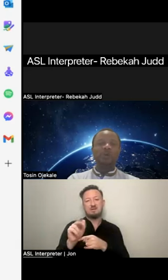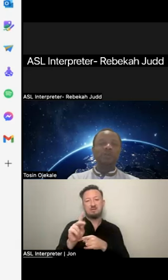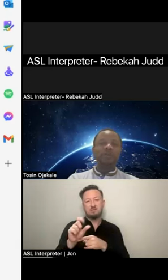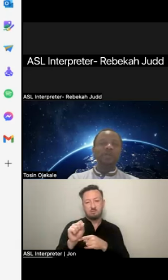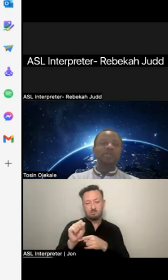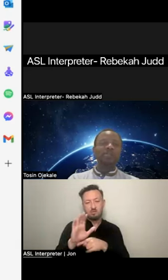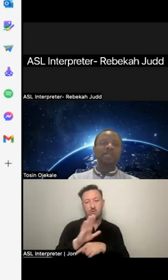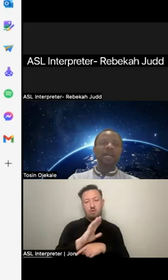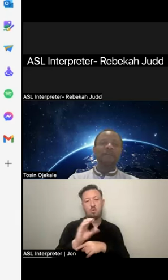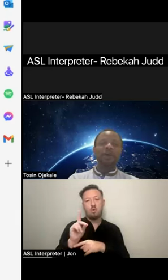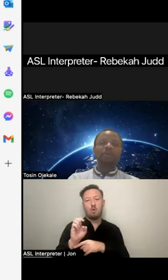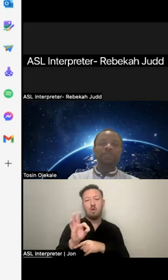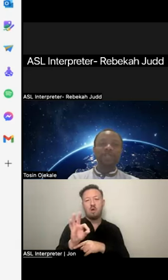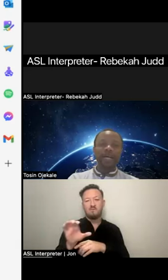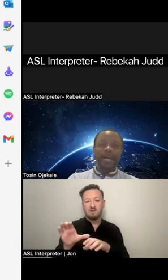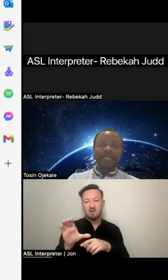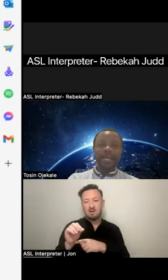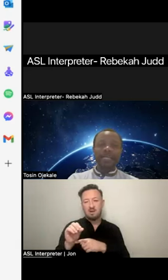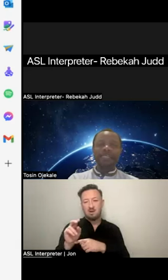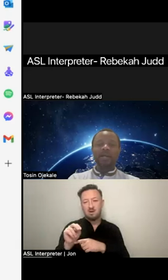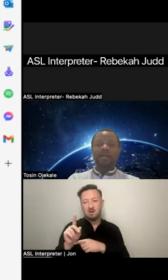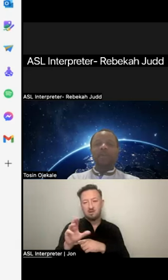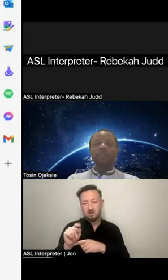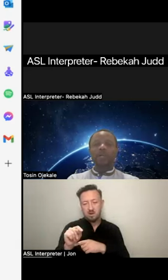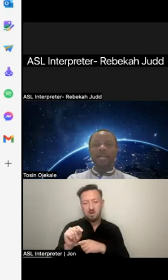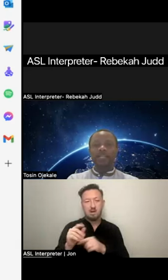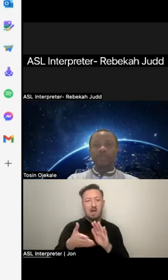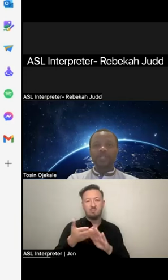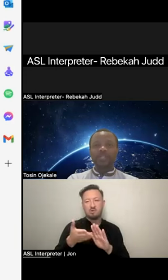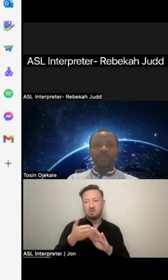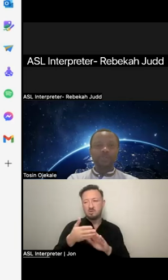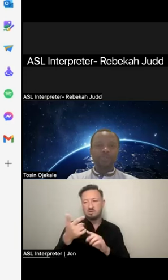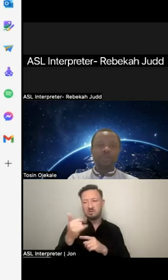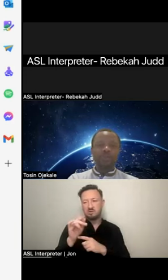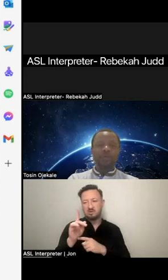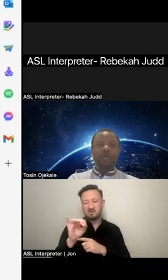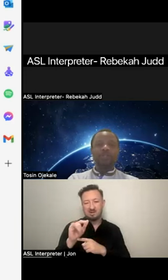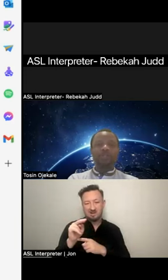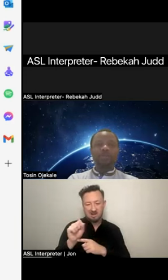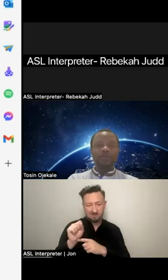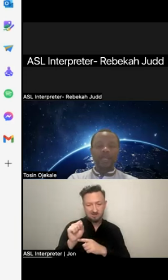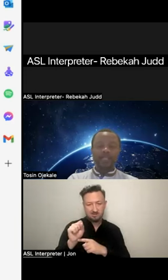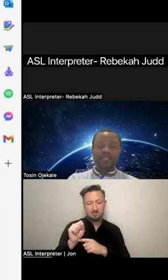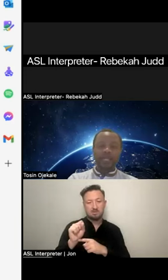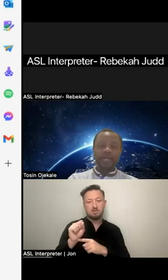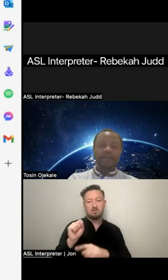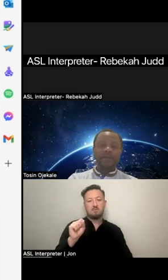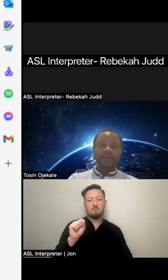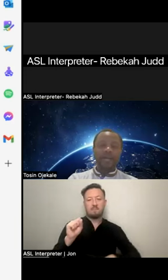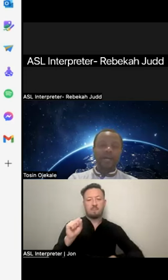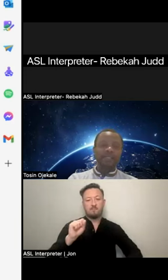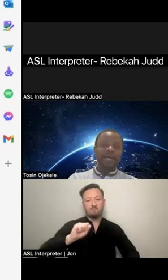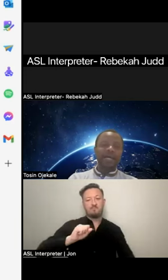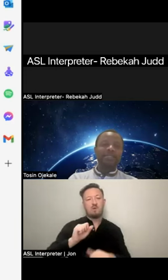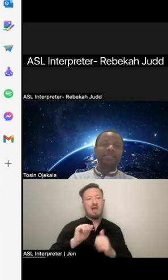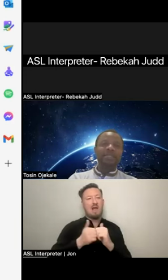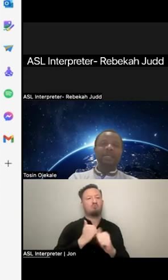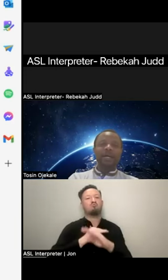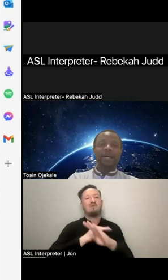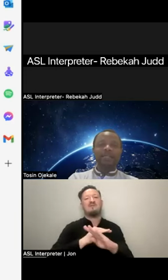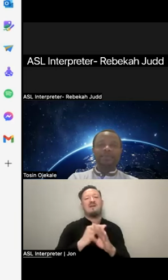of conduct, they have their operational guidelines, what organization needs to do to prevent fire